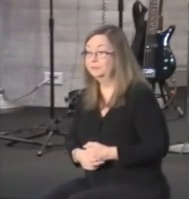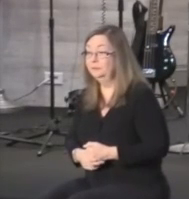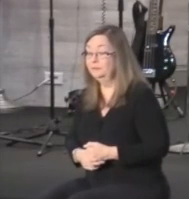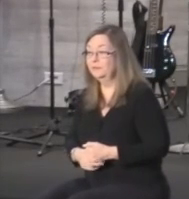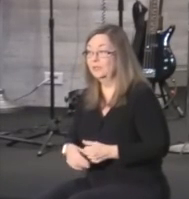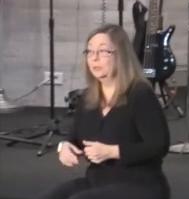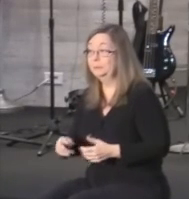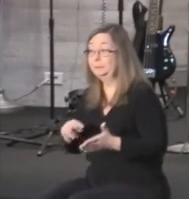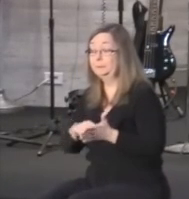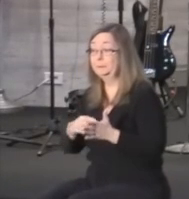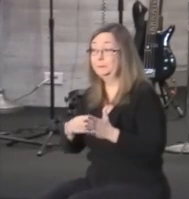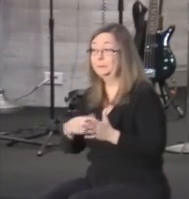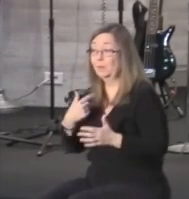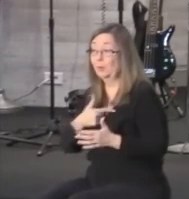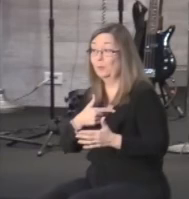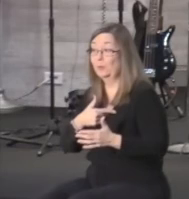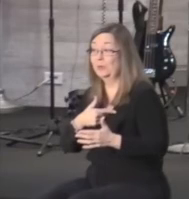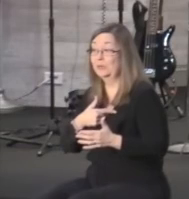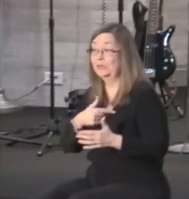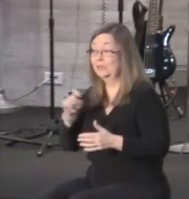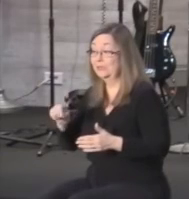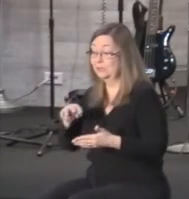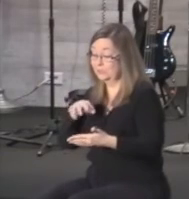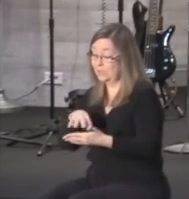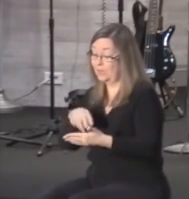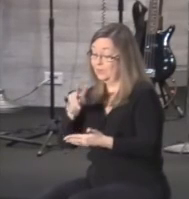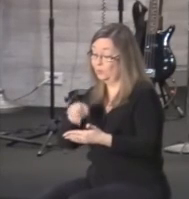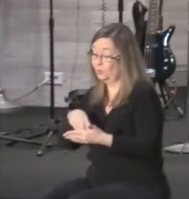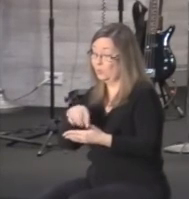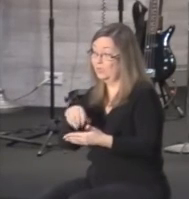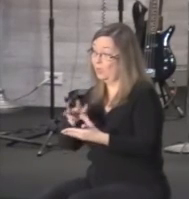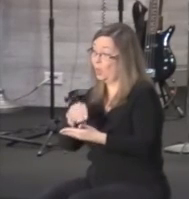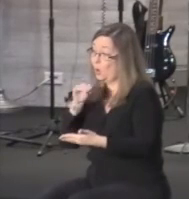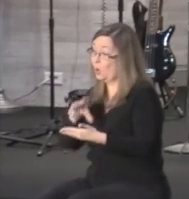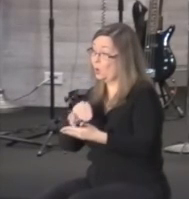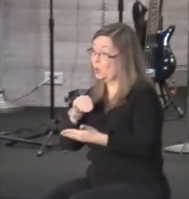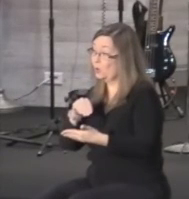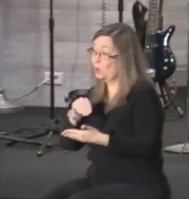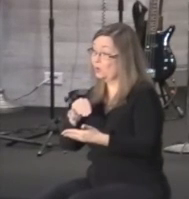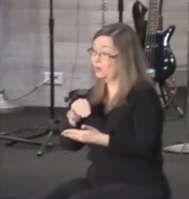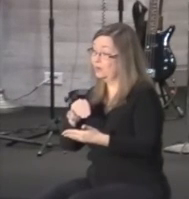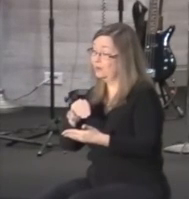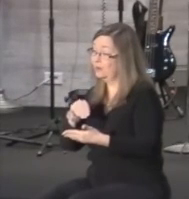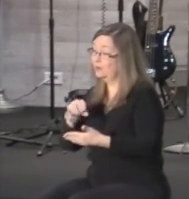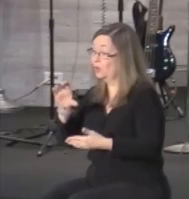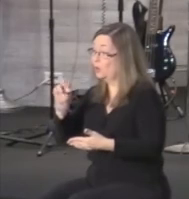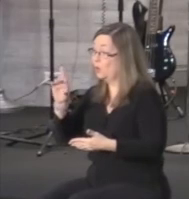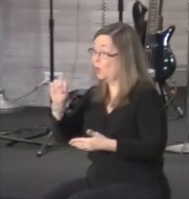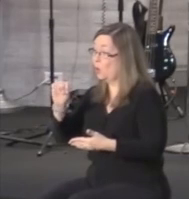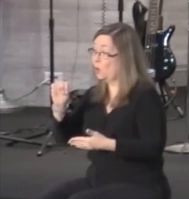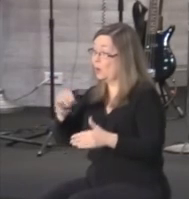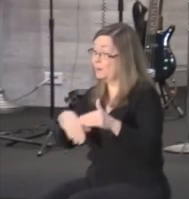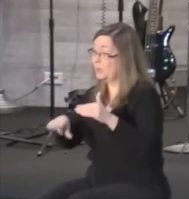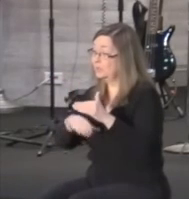It implies that we're spending time studying and reading and learning the core values of Christianity. I'm not talking about the